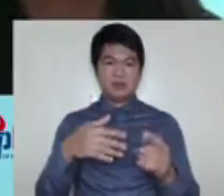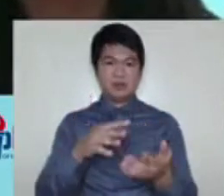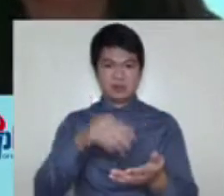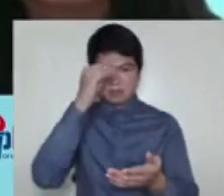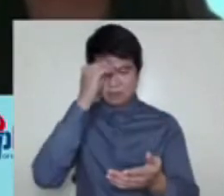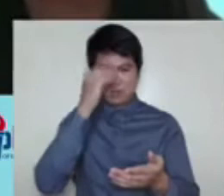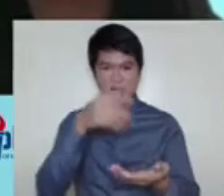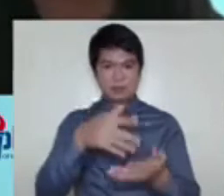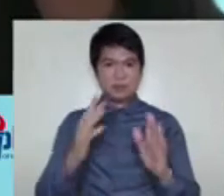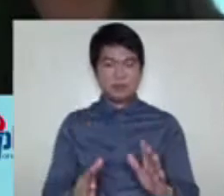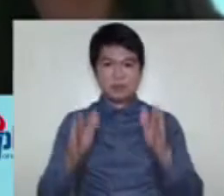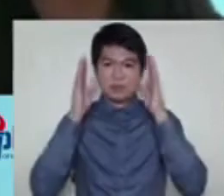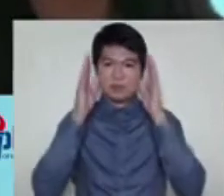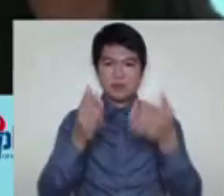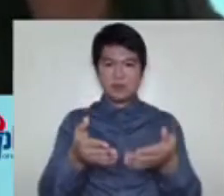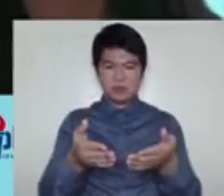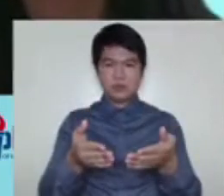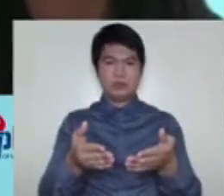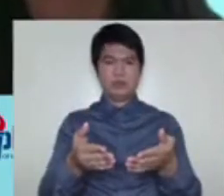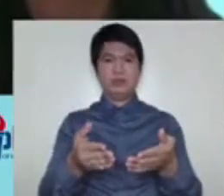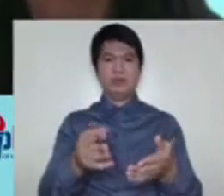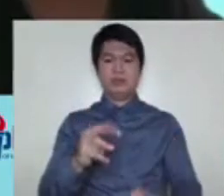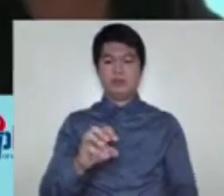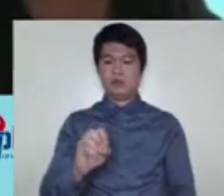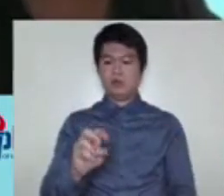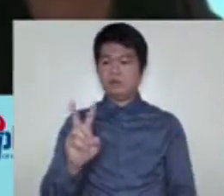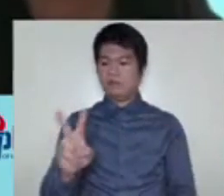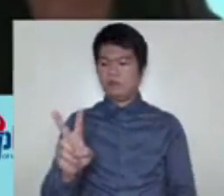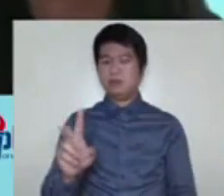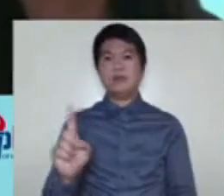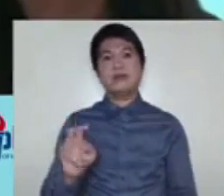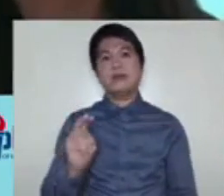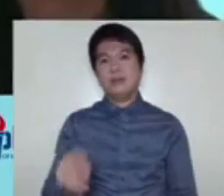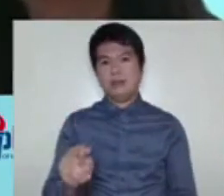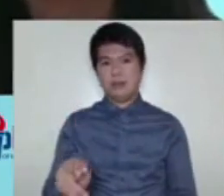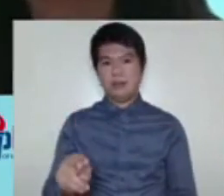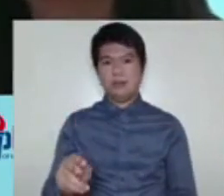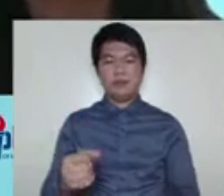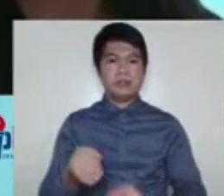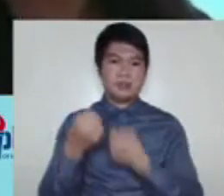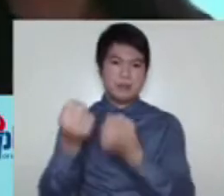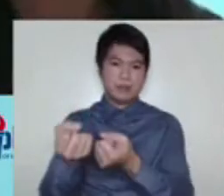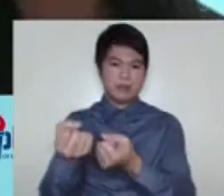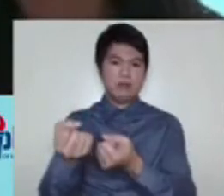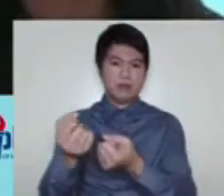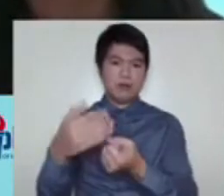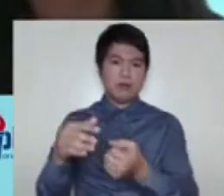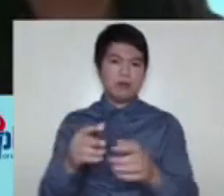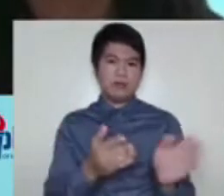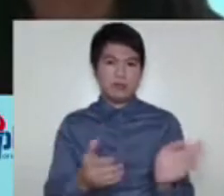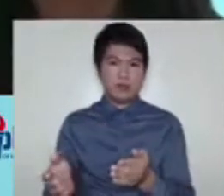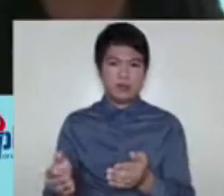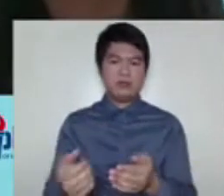means of verification. What you need to submit or prepare here are any supplementary material, whether